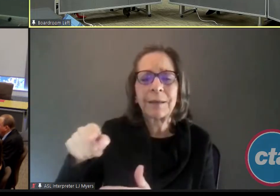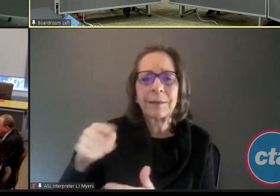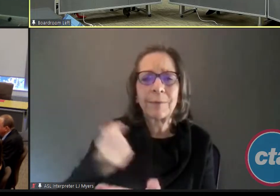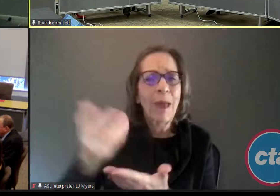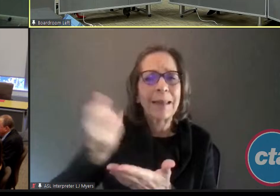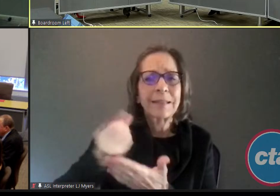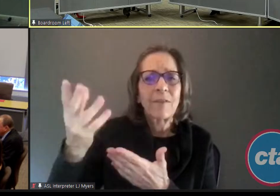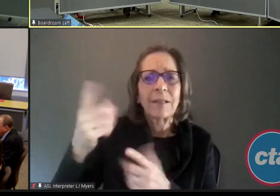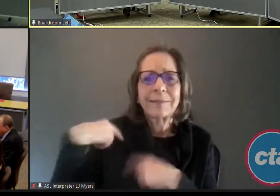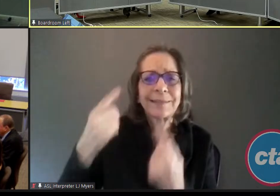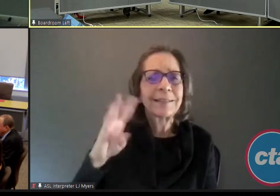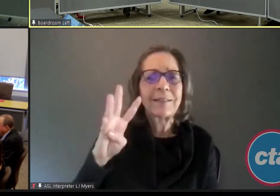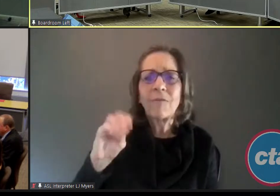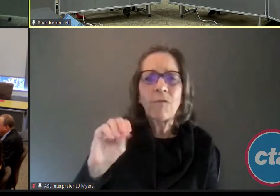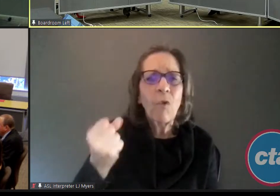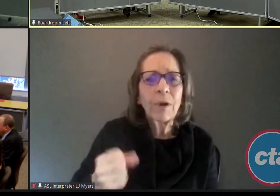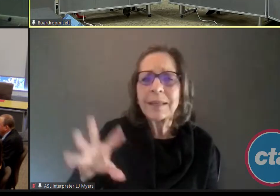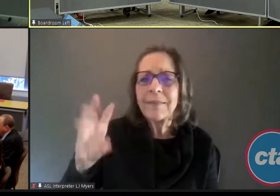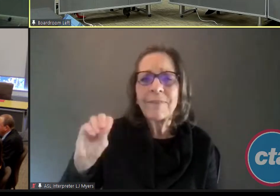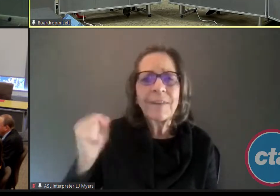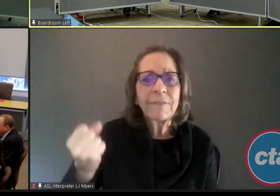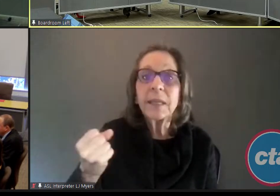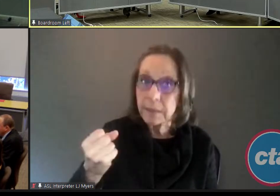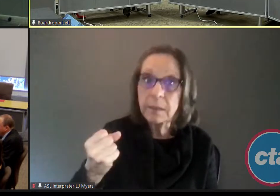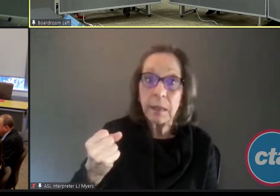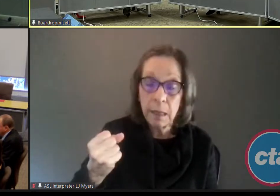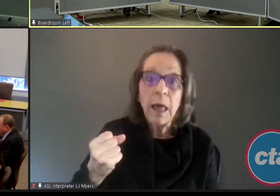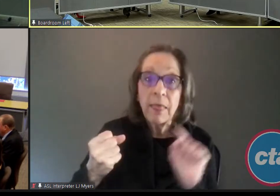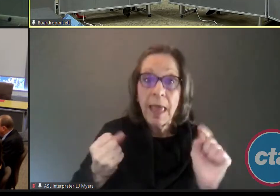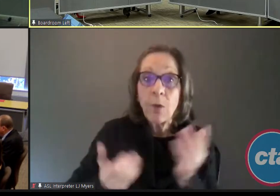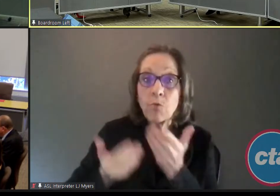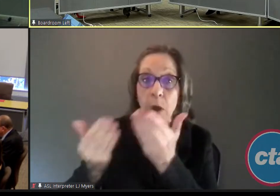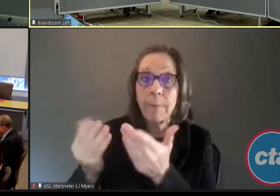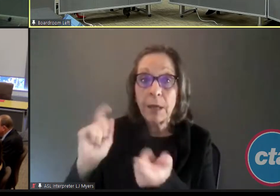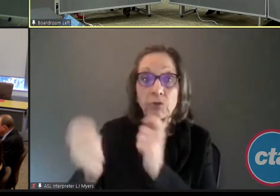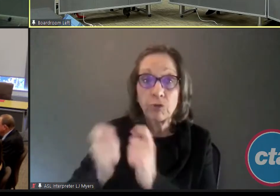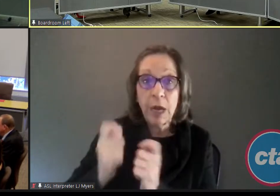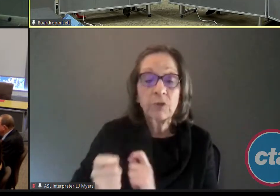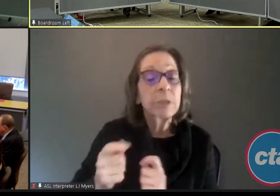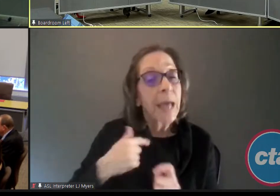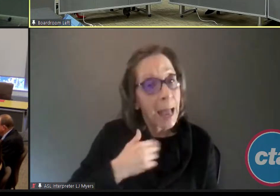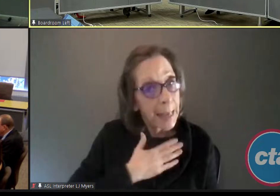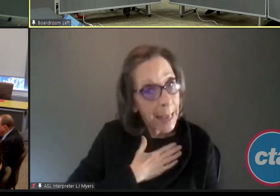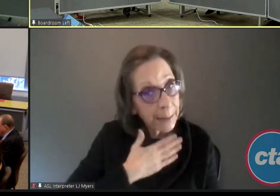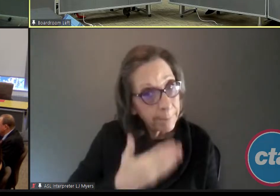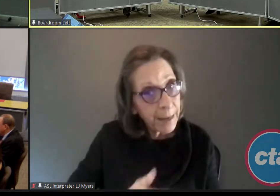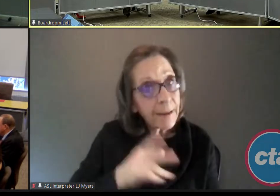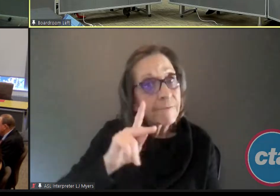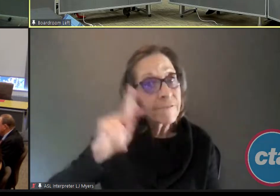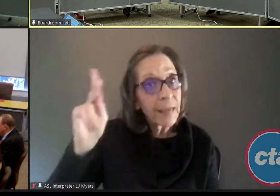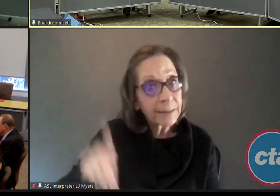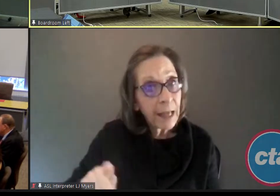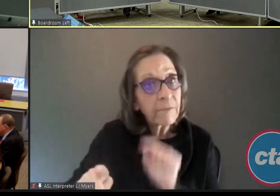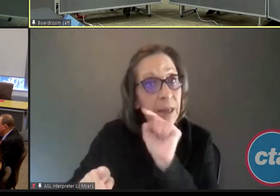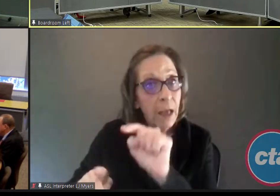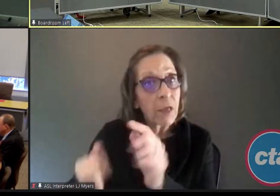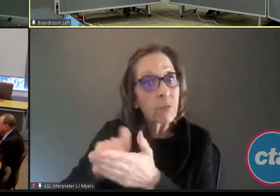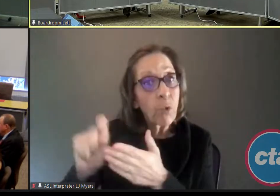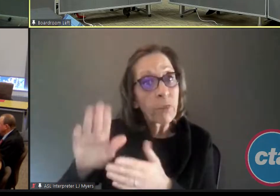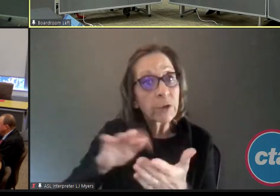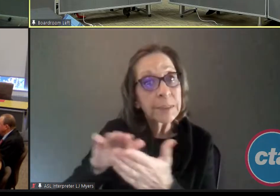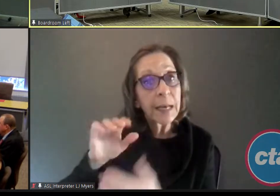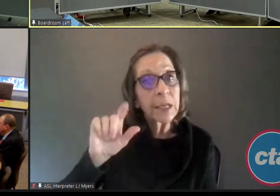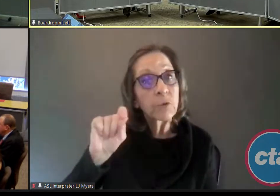on since the 40s and 50s. And they actually recommended some changes. Now, I will admit, Philadelphia, they wrote their study in